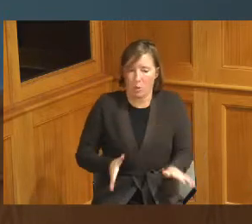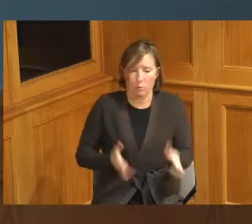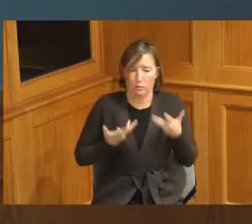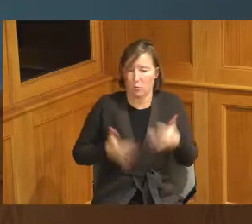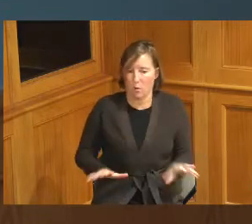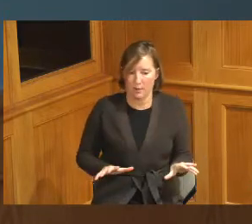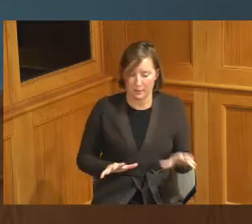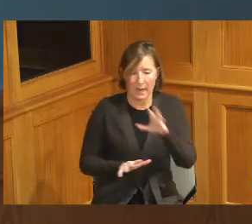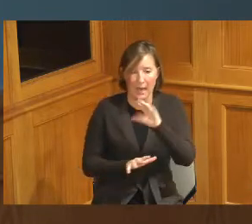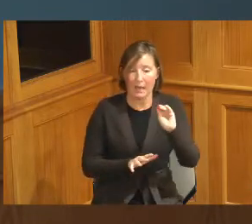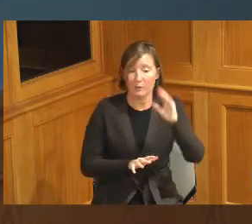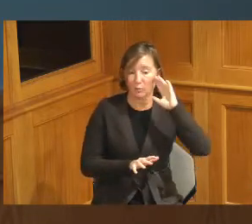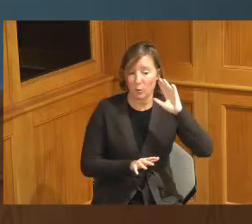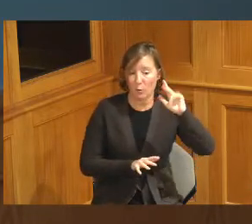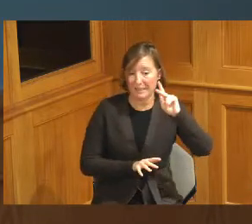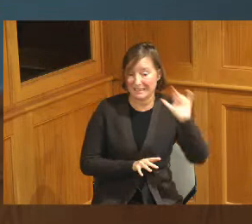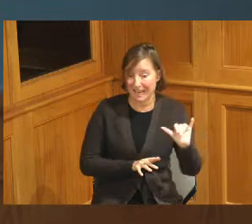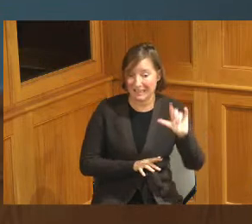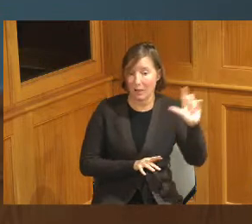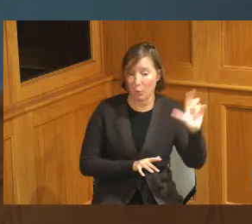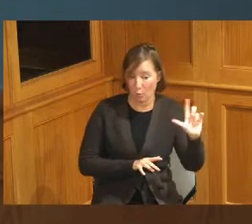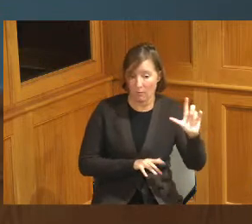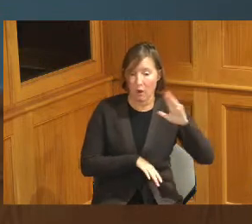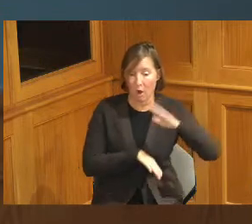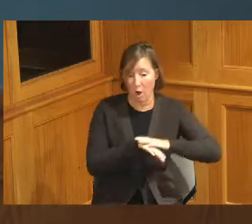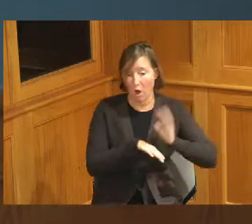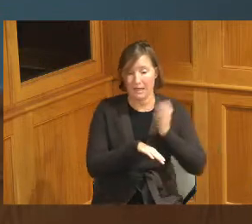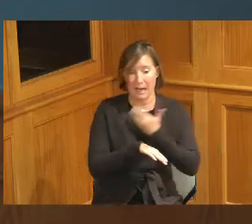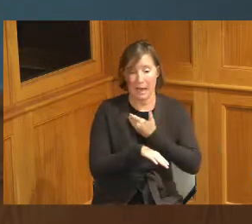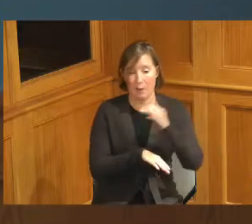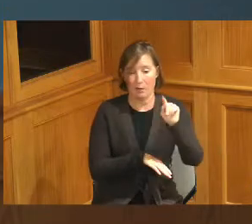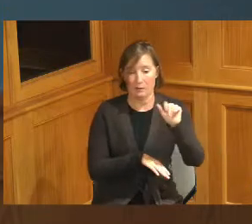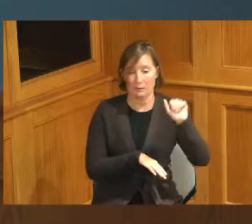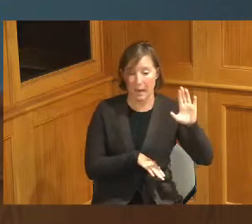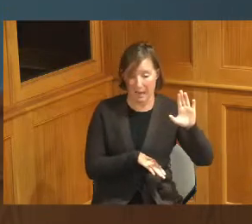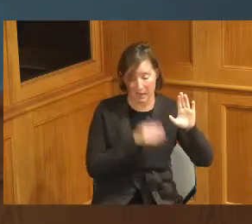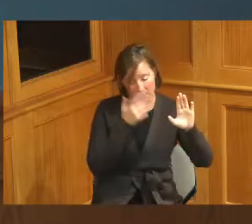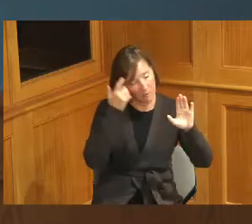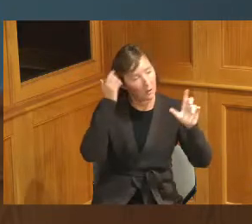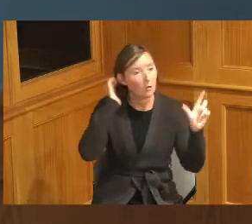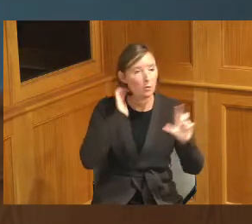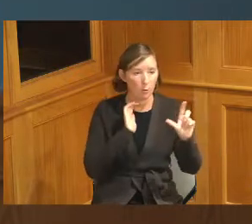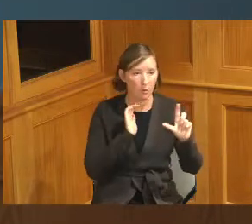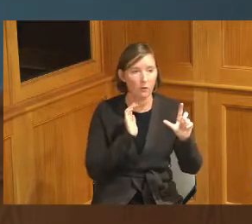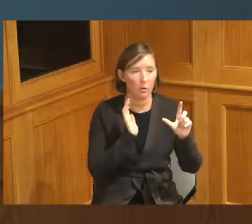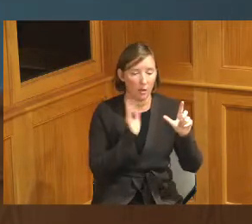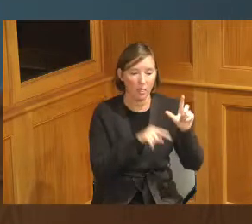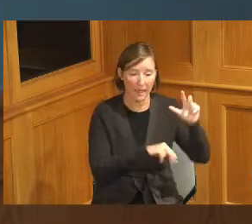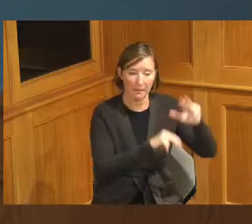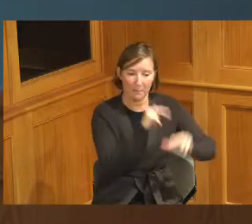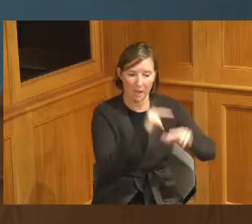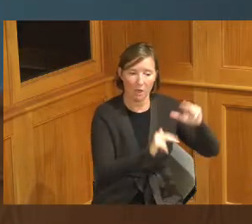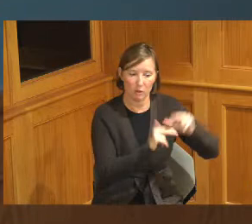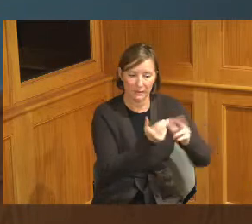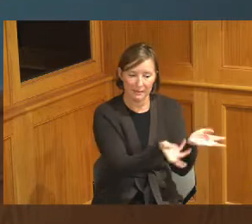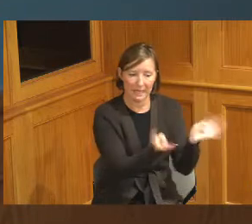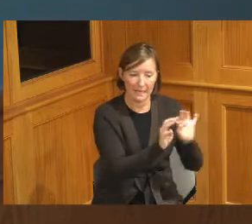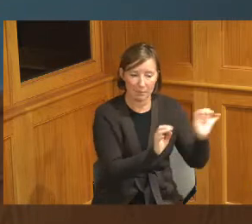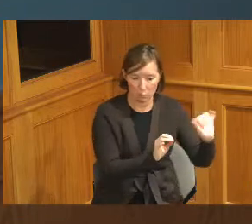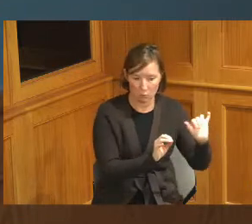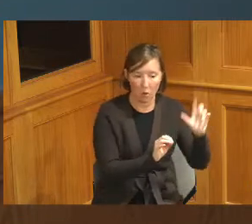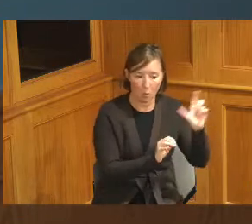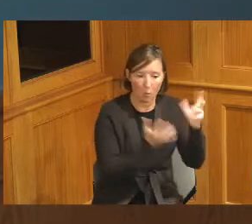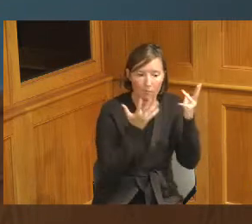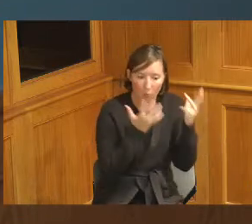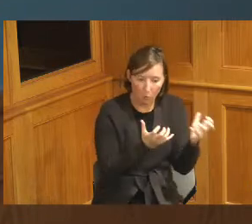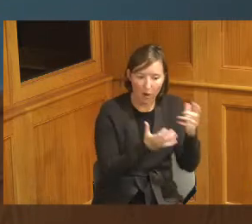got Louisville they're on our tail. They built some kind of stadium, and they're trying to get what we